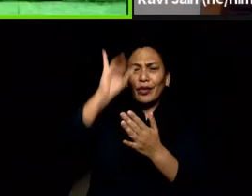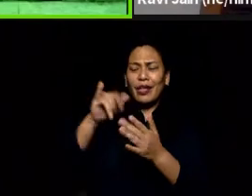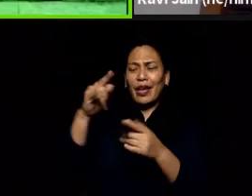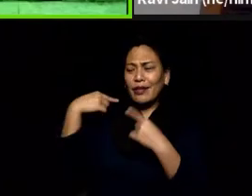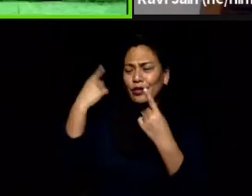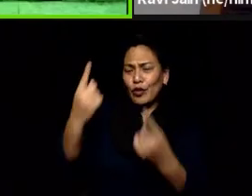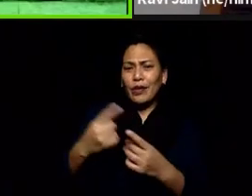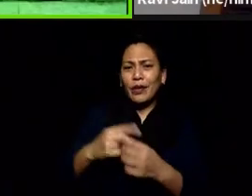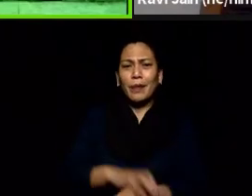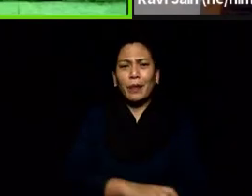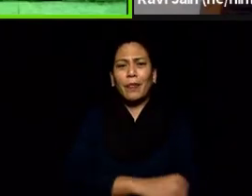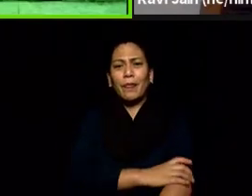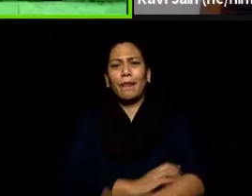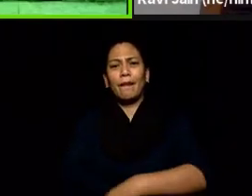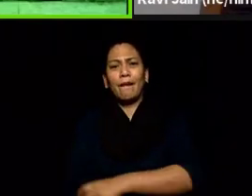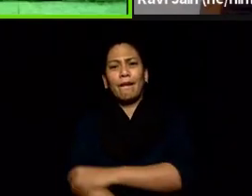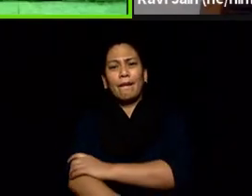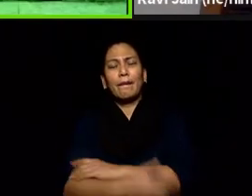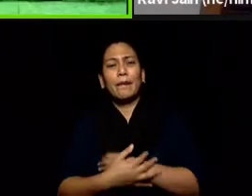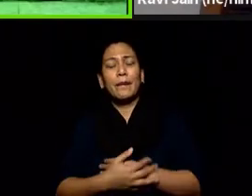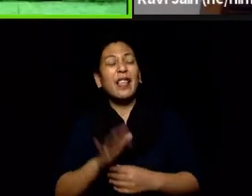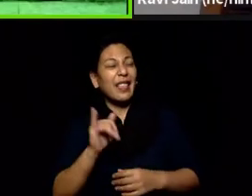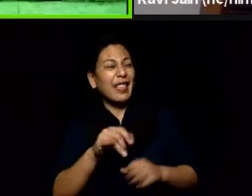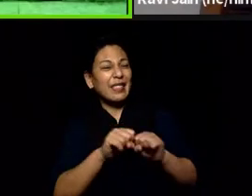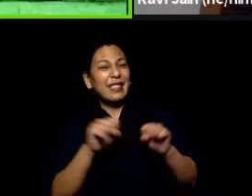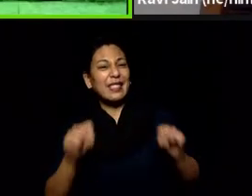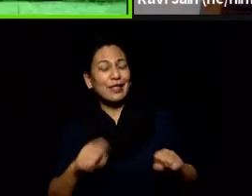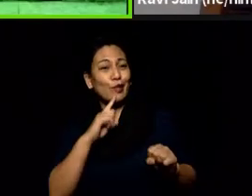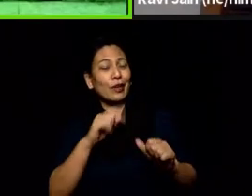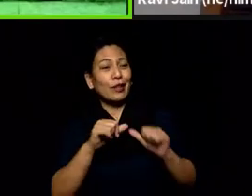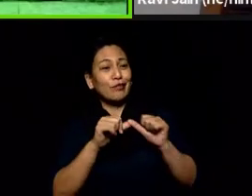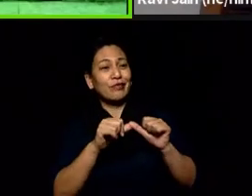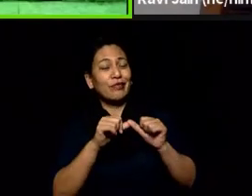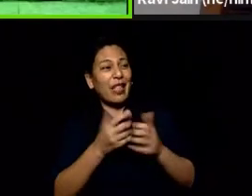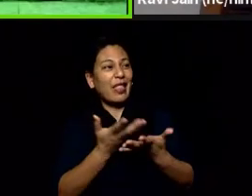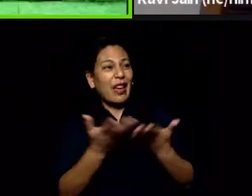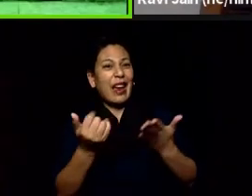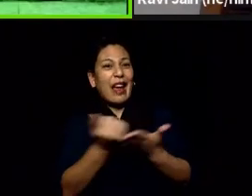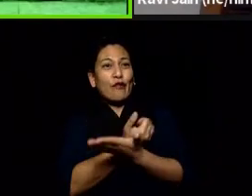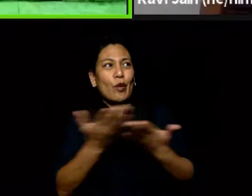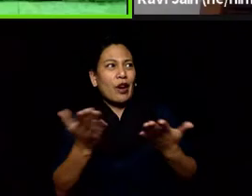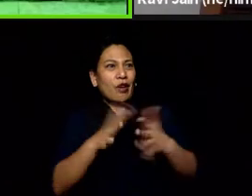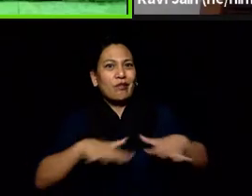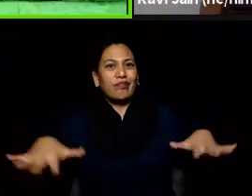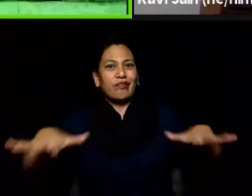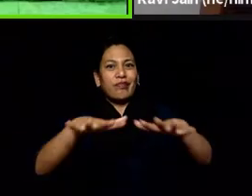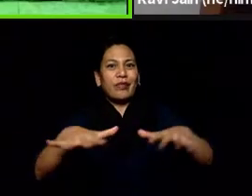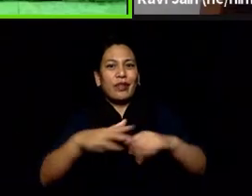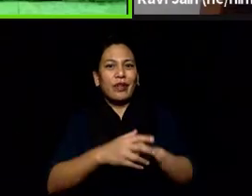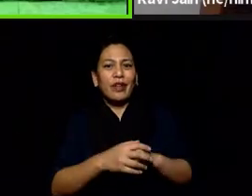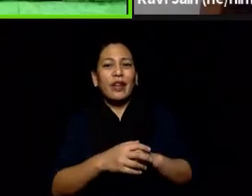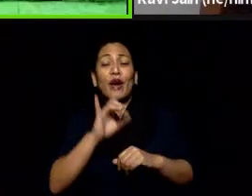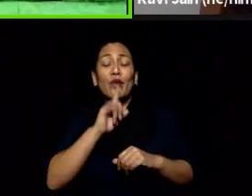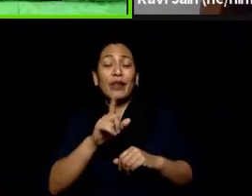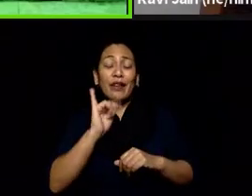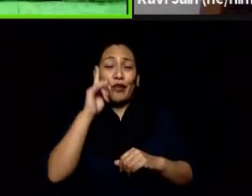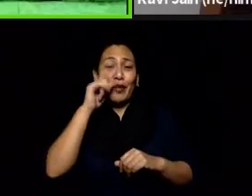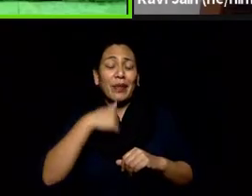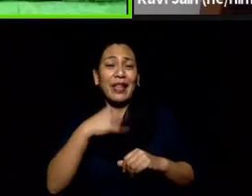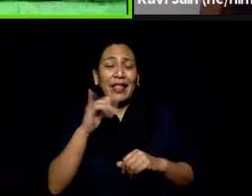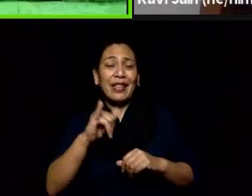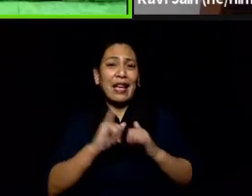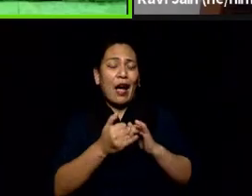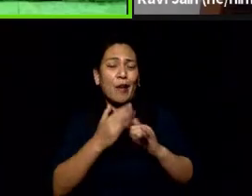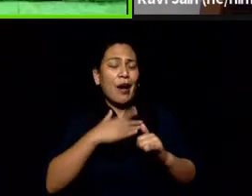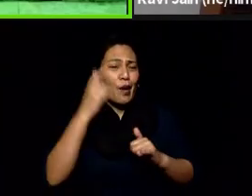Yeah, so, that system is pervasive. And I hear you, because, you know, it's easy for me to go to the system because it's also how my